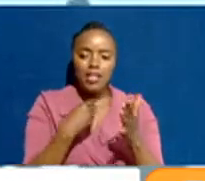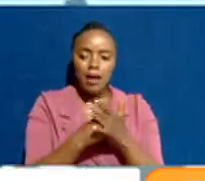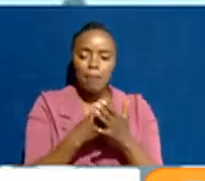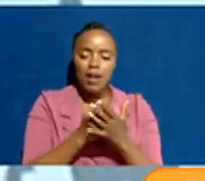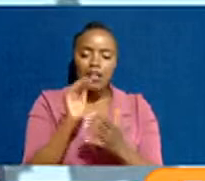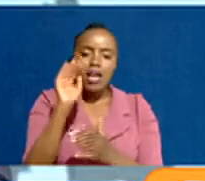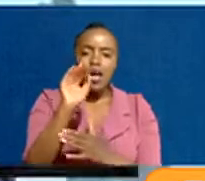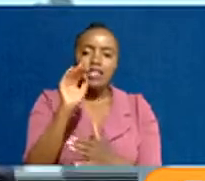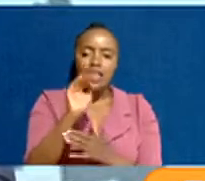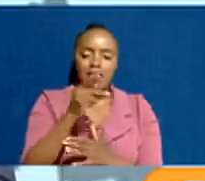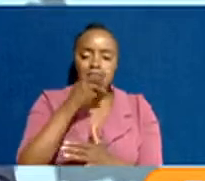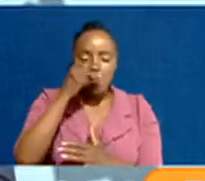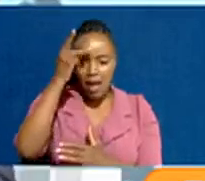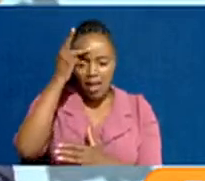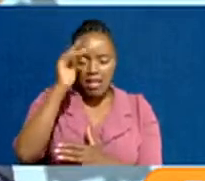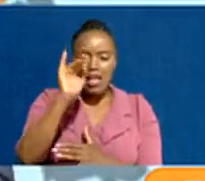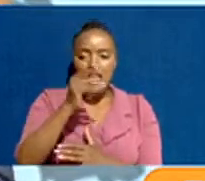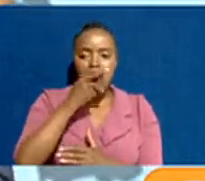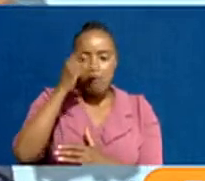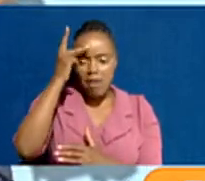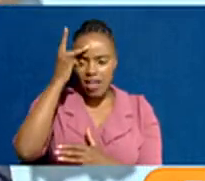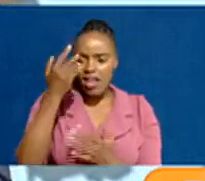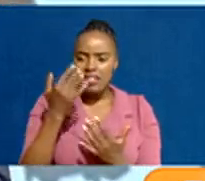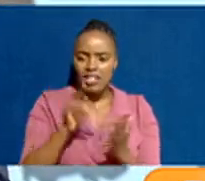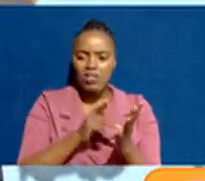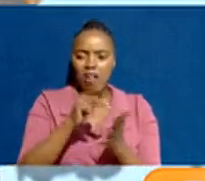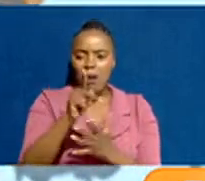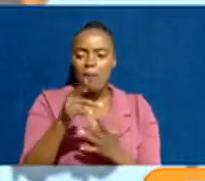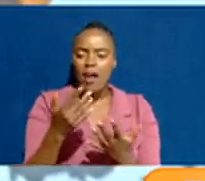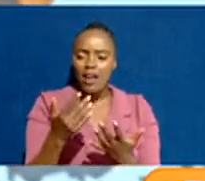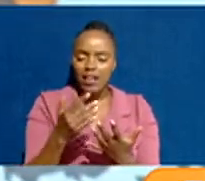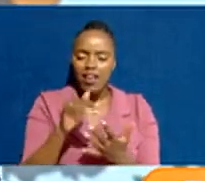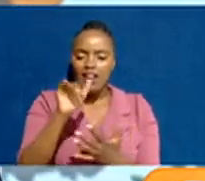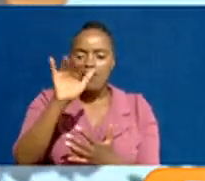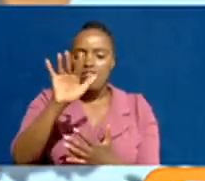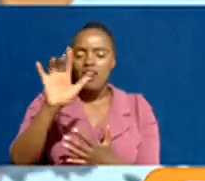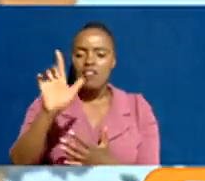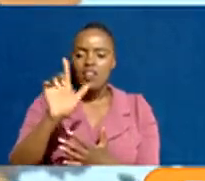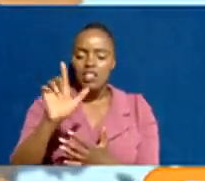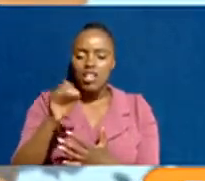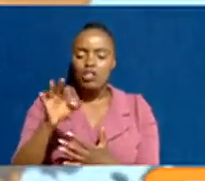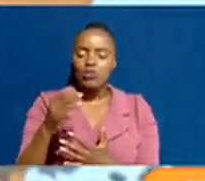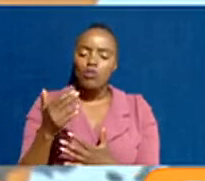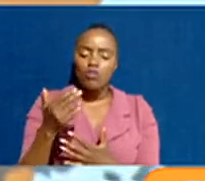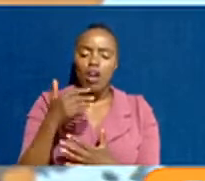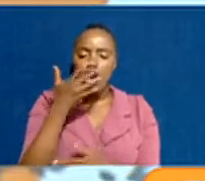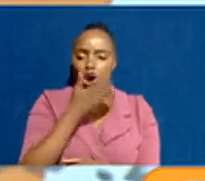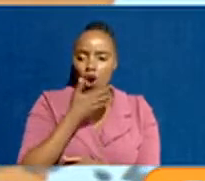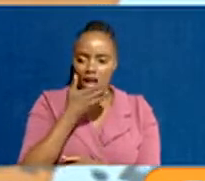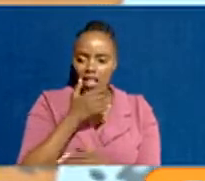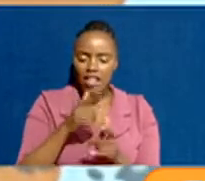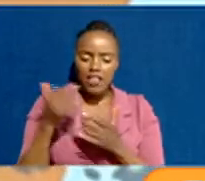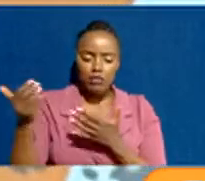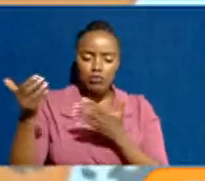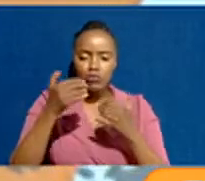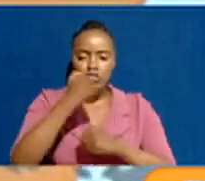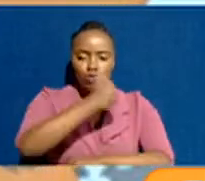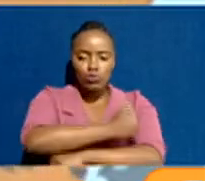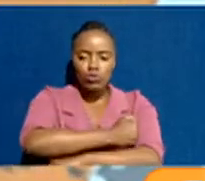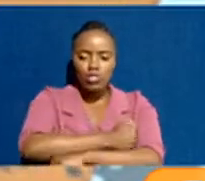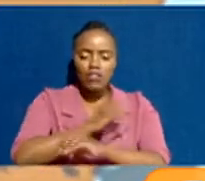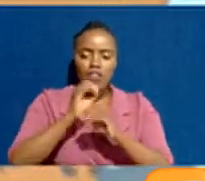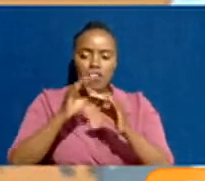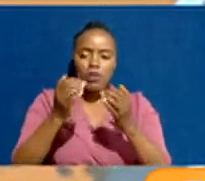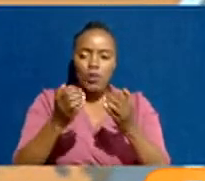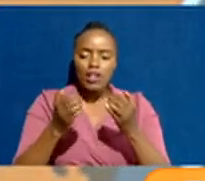ask parents to buy 5 liters of oil, like you said, and bring to school. If we